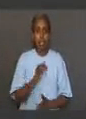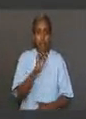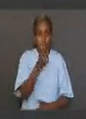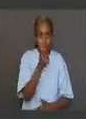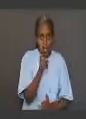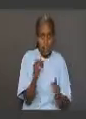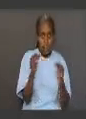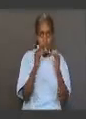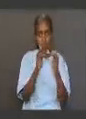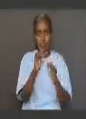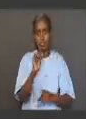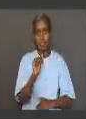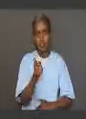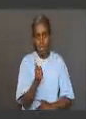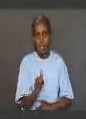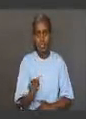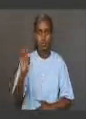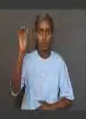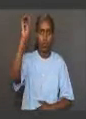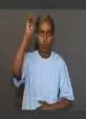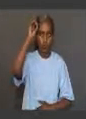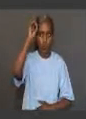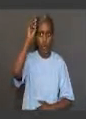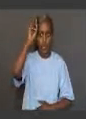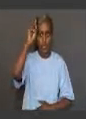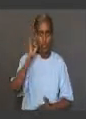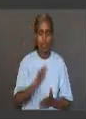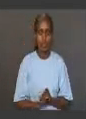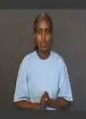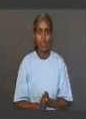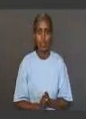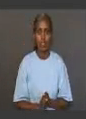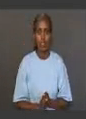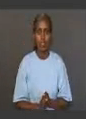10 is 10 to the power of 1.